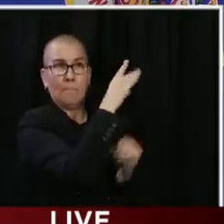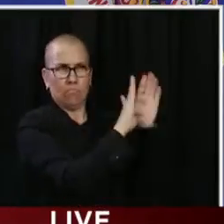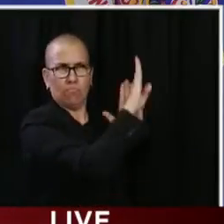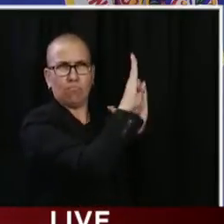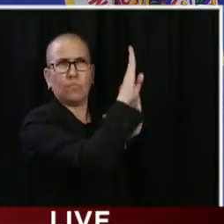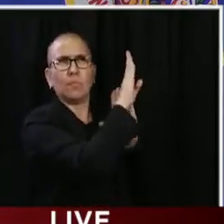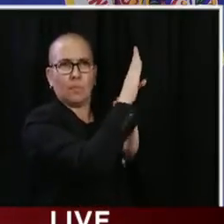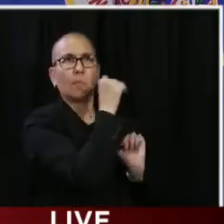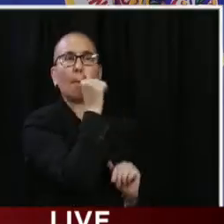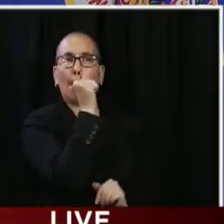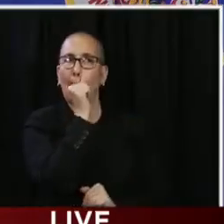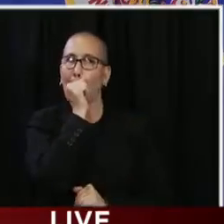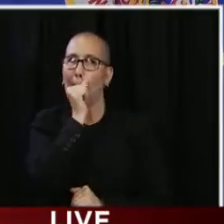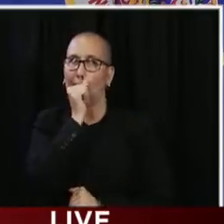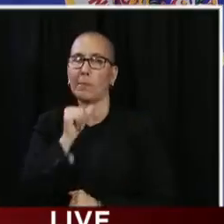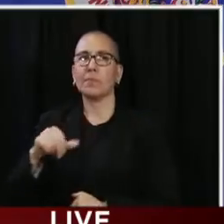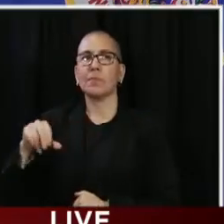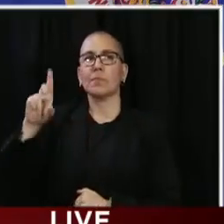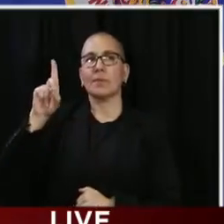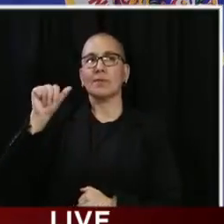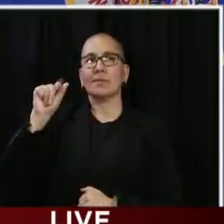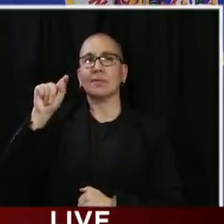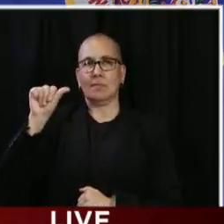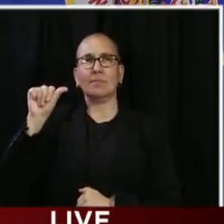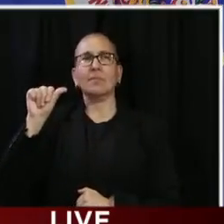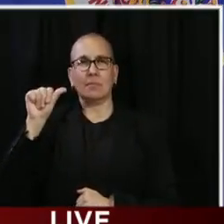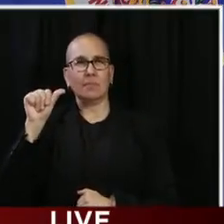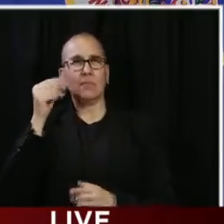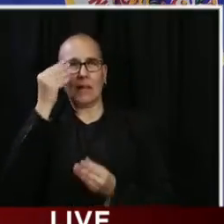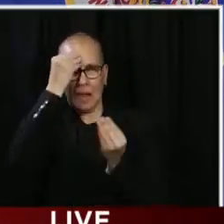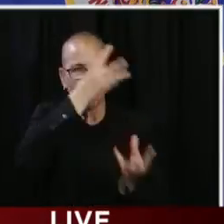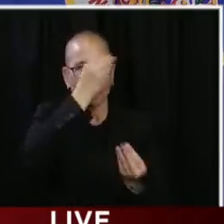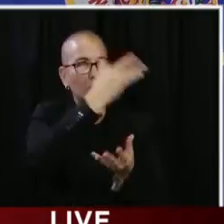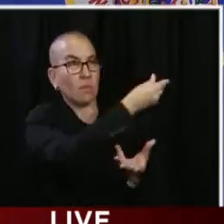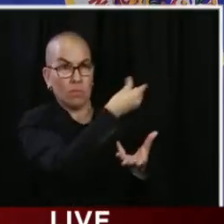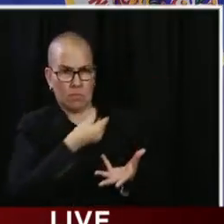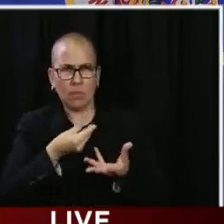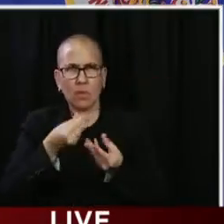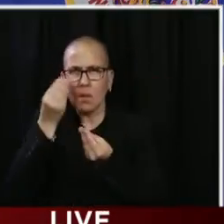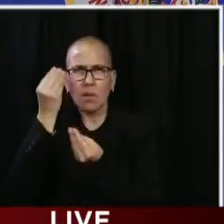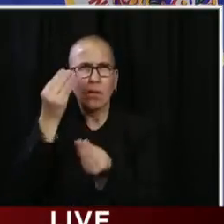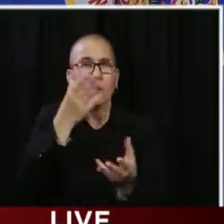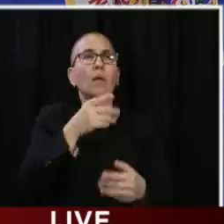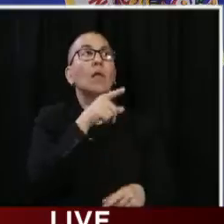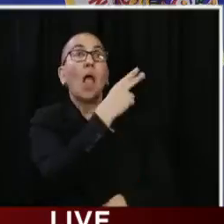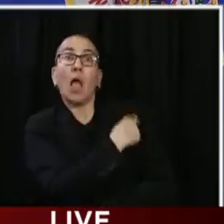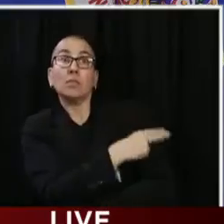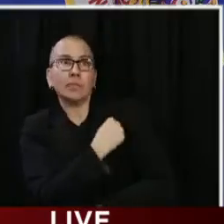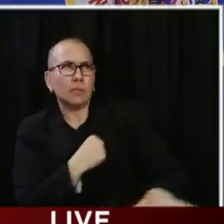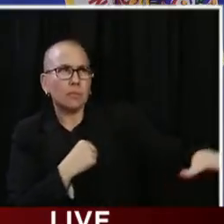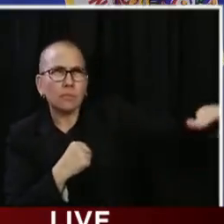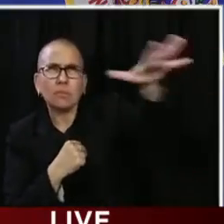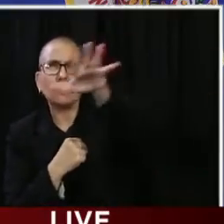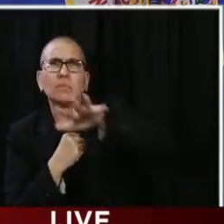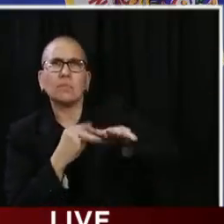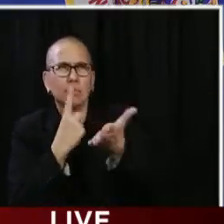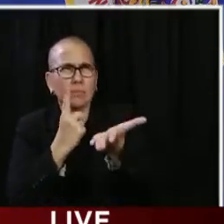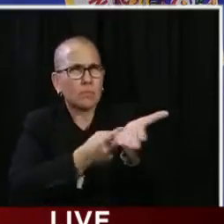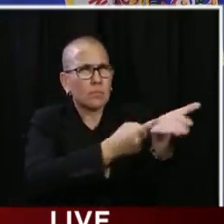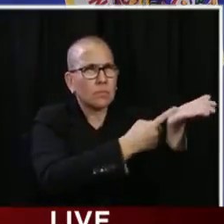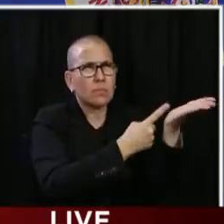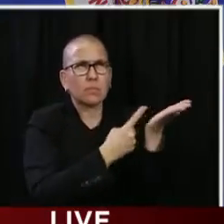all the time with our health system partners around the state, does show a lot of sensitivity in those projections